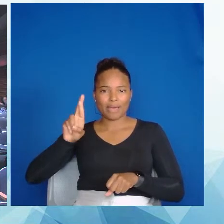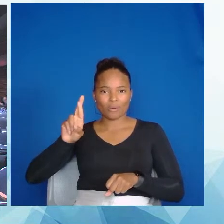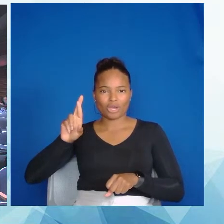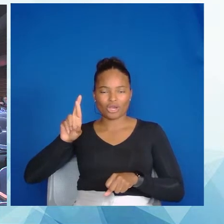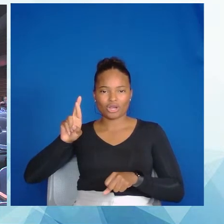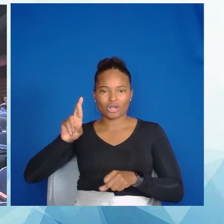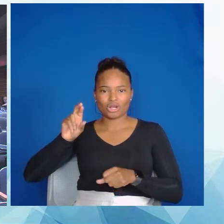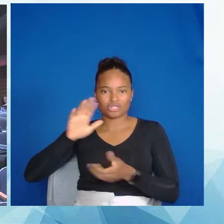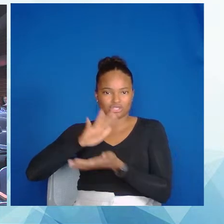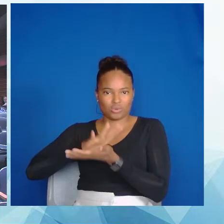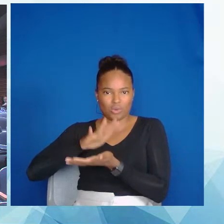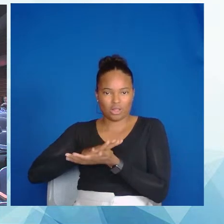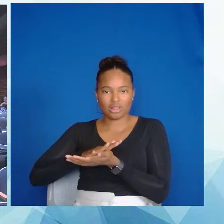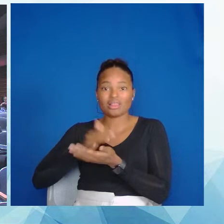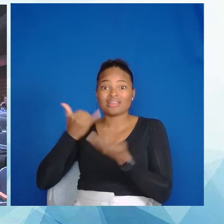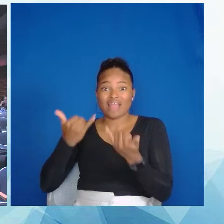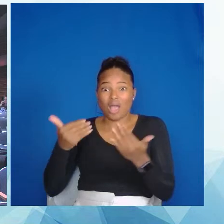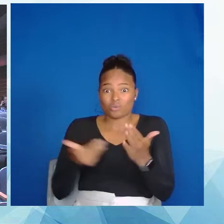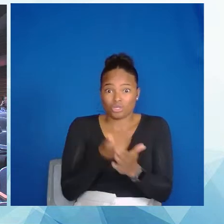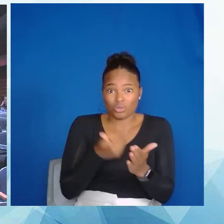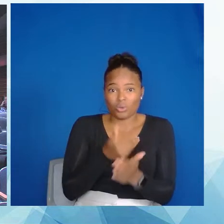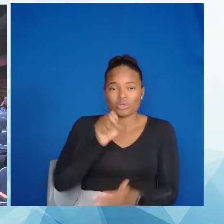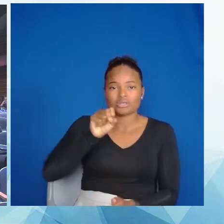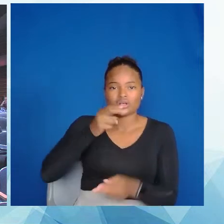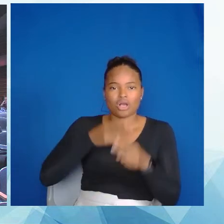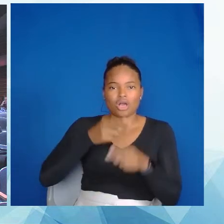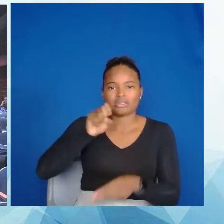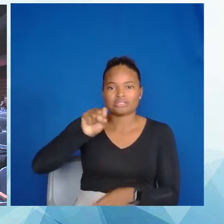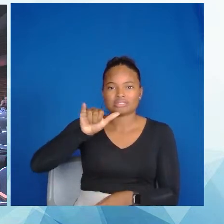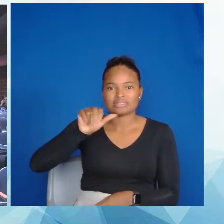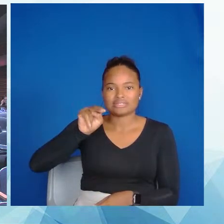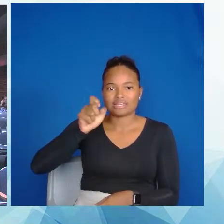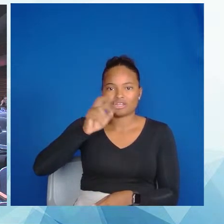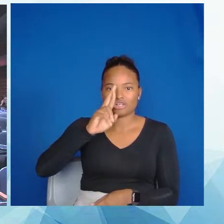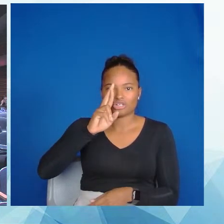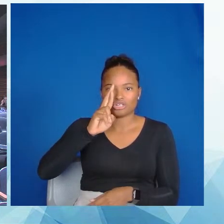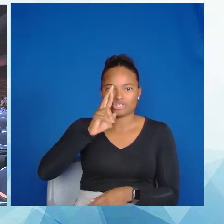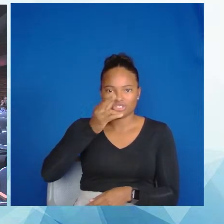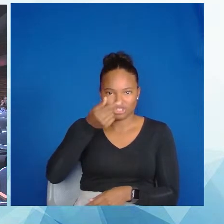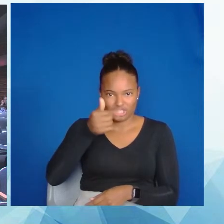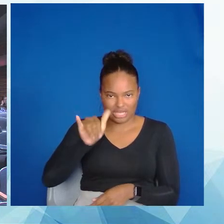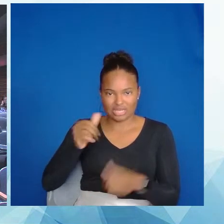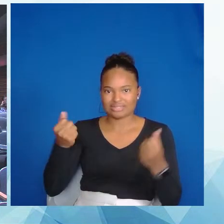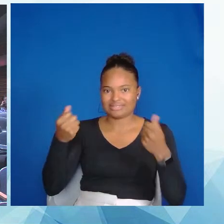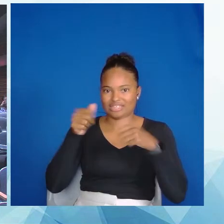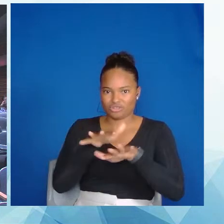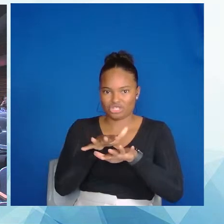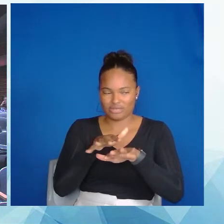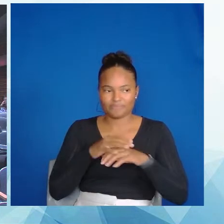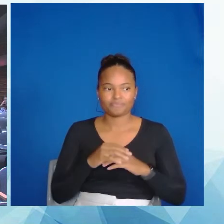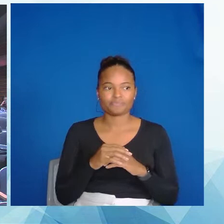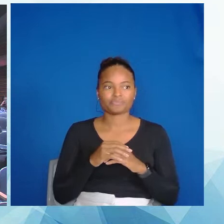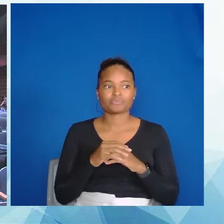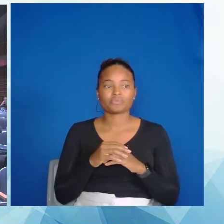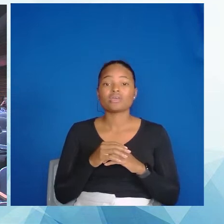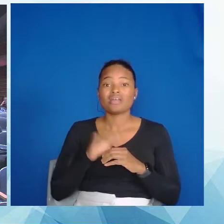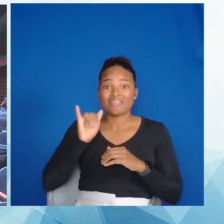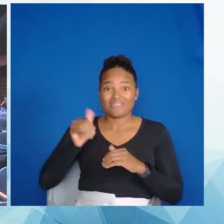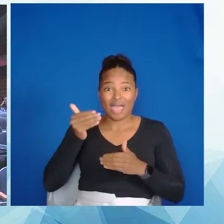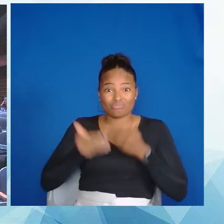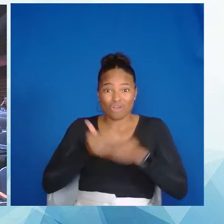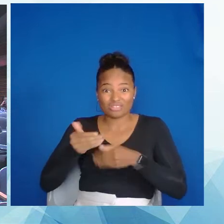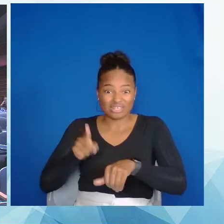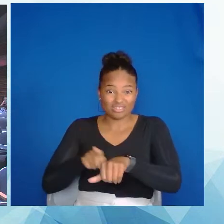delays with getting the students' input, with staff learning the new system, and new registrars to ASDB learning the